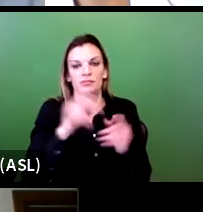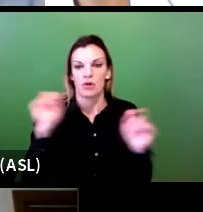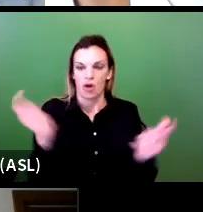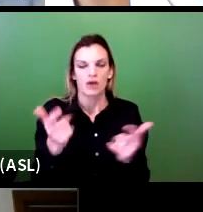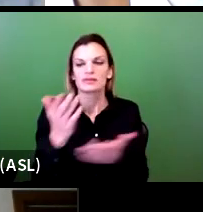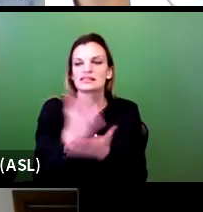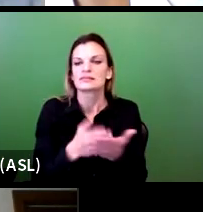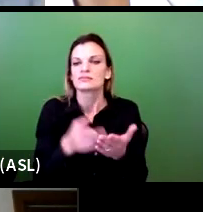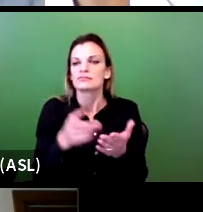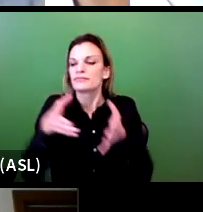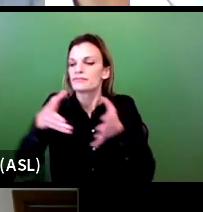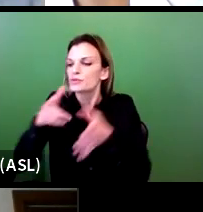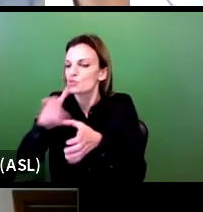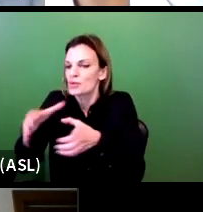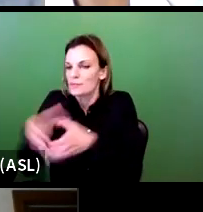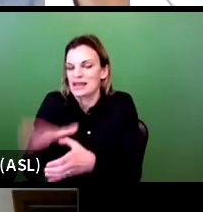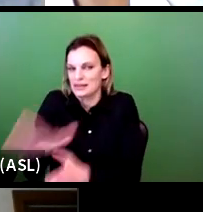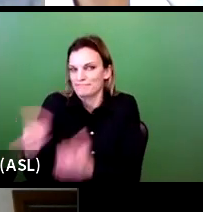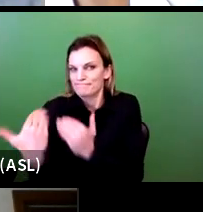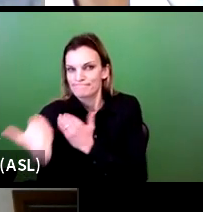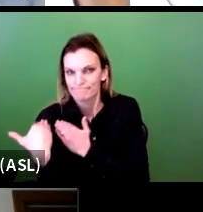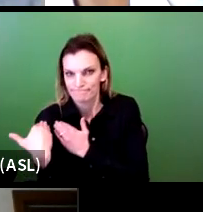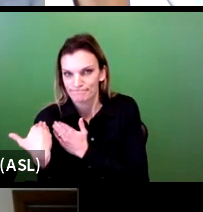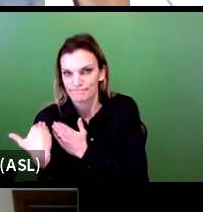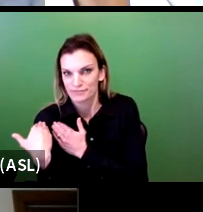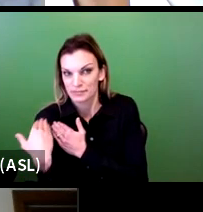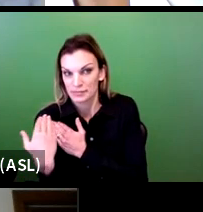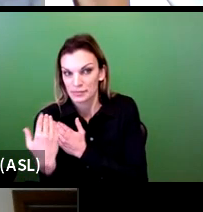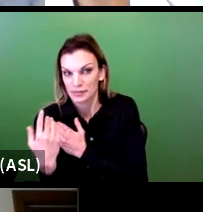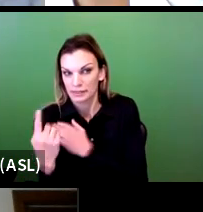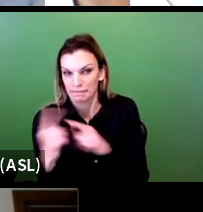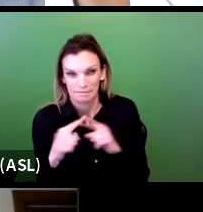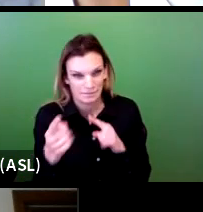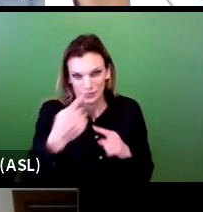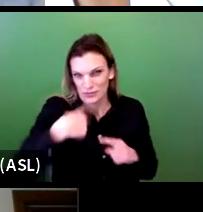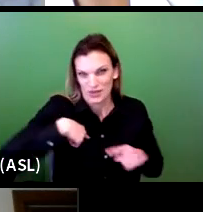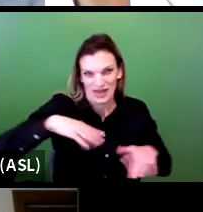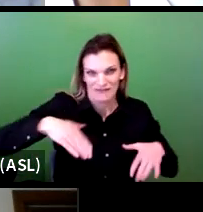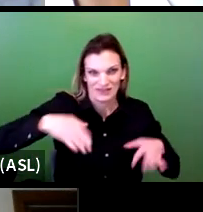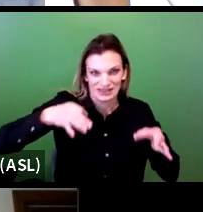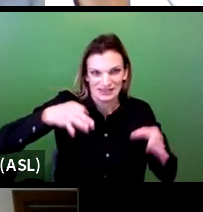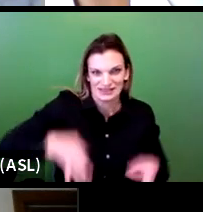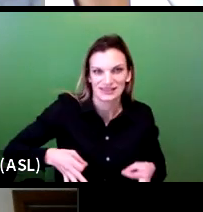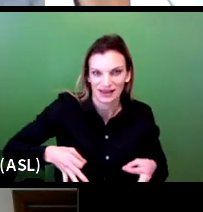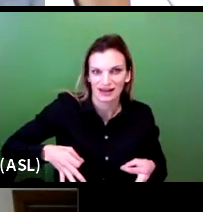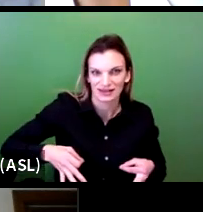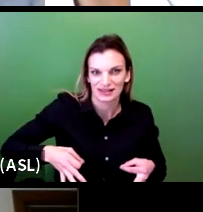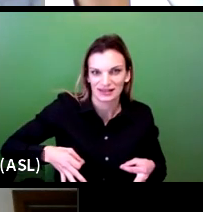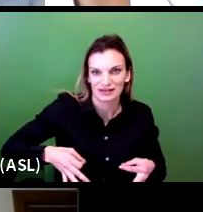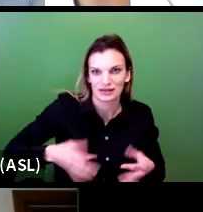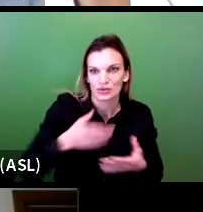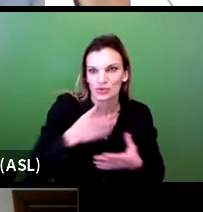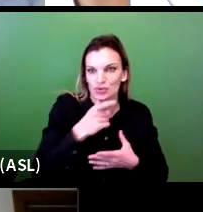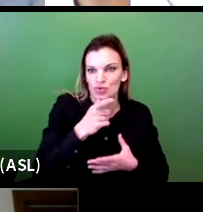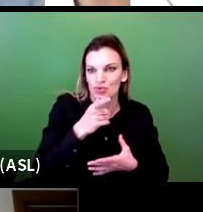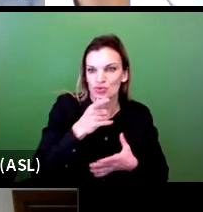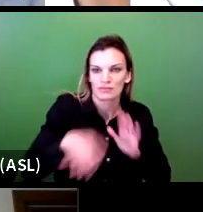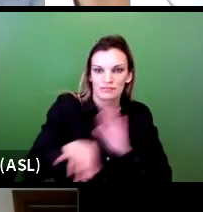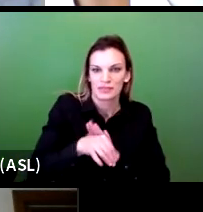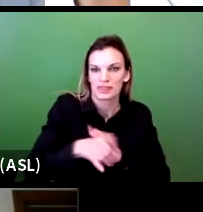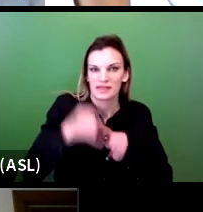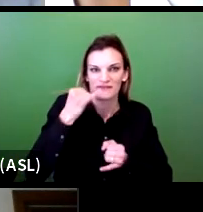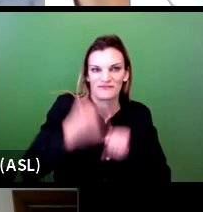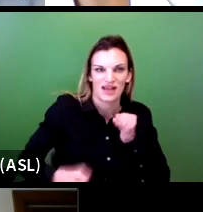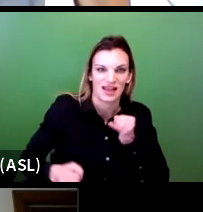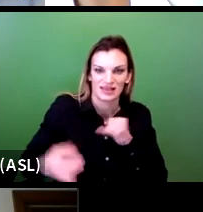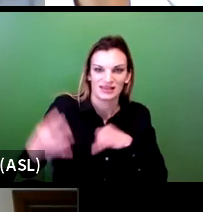it. But I'm not certain that we actually have agreed on a writing sample to help determine the final, candidates. So